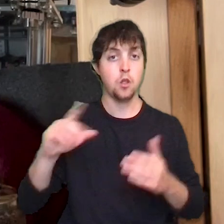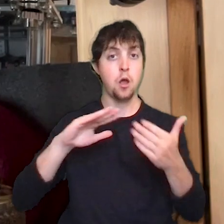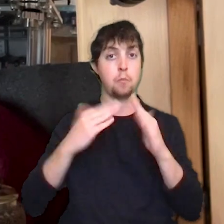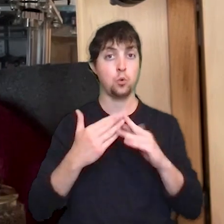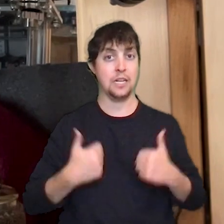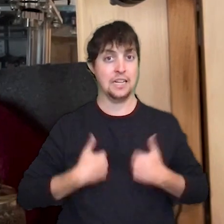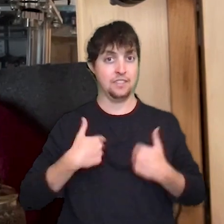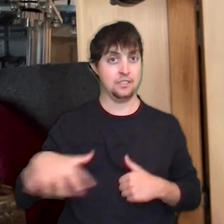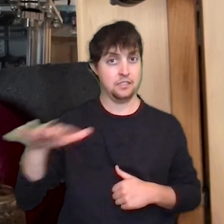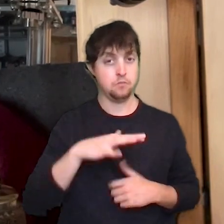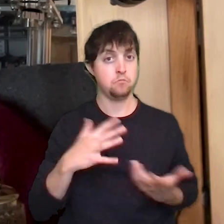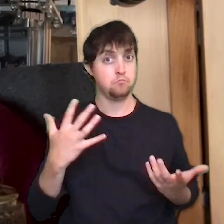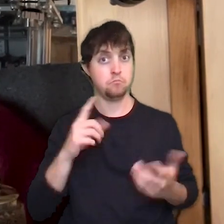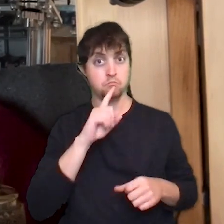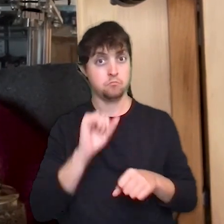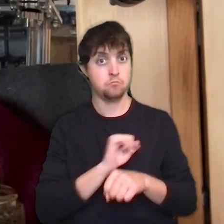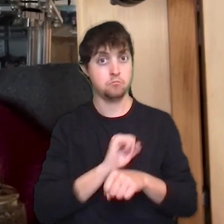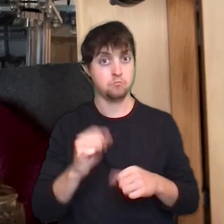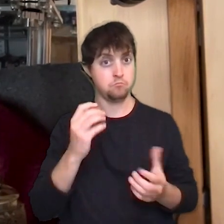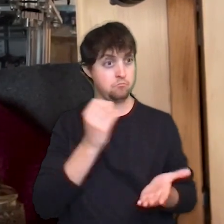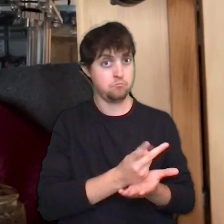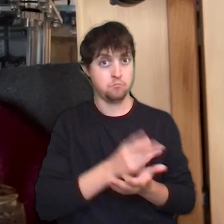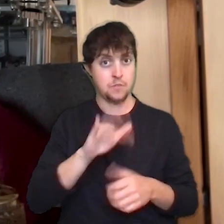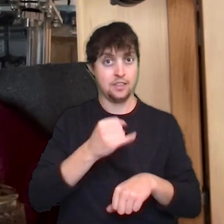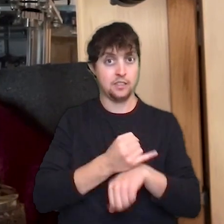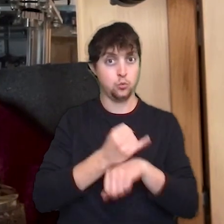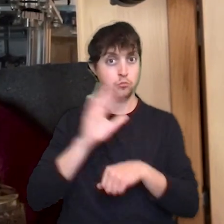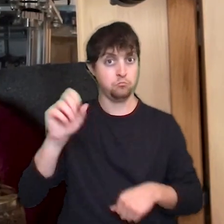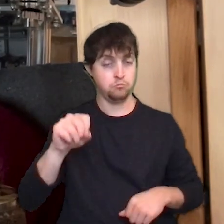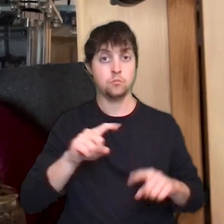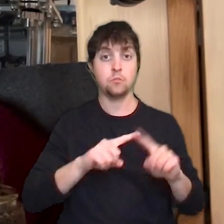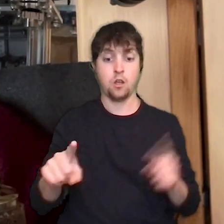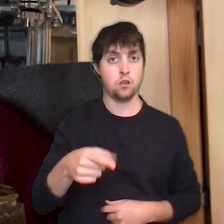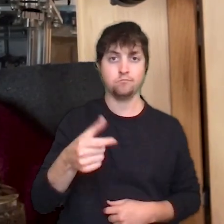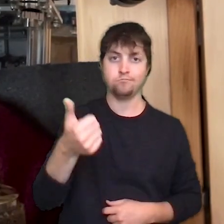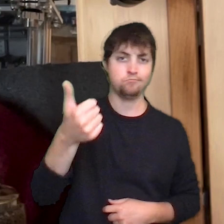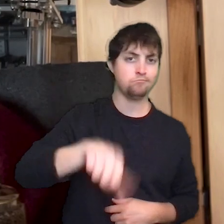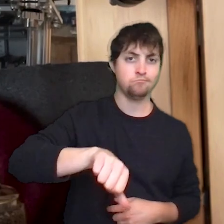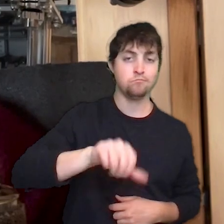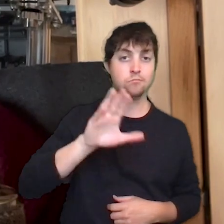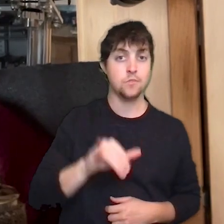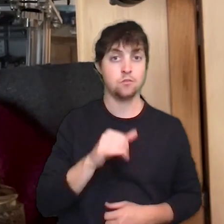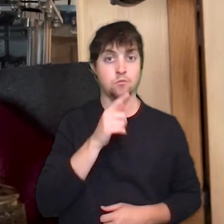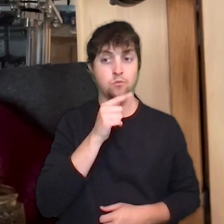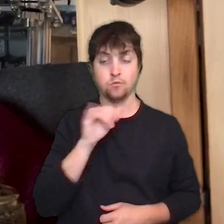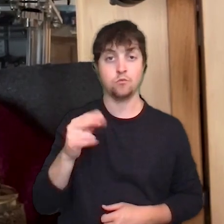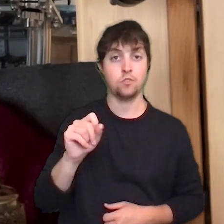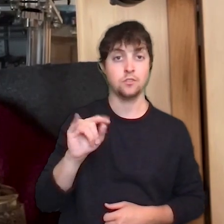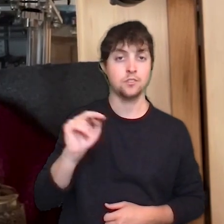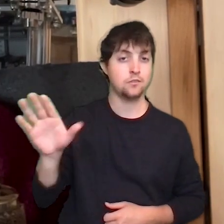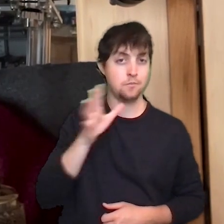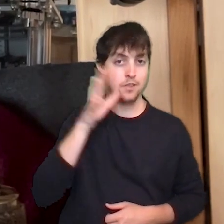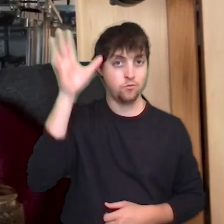of community living was actually approved by the institution, but vetoed